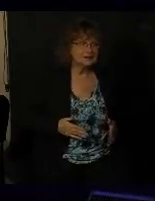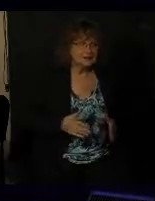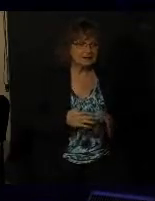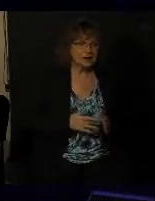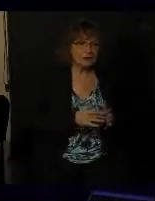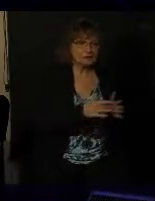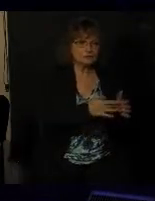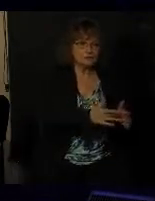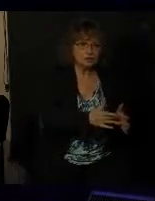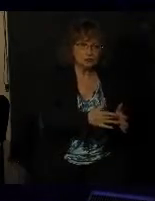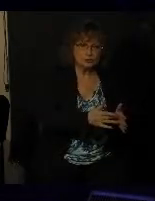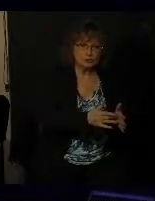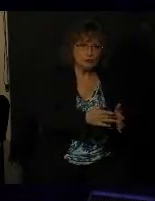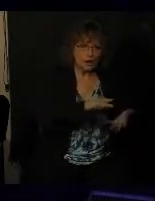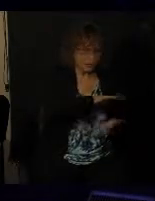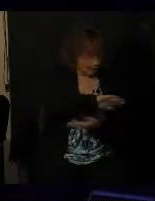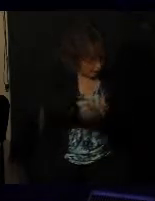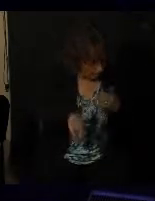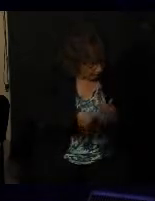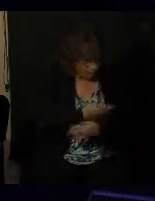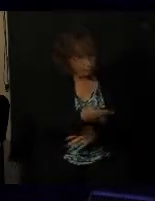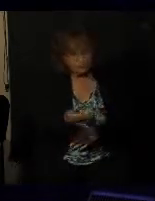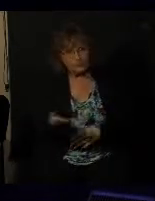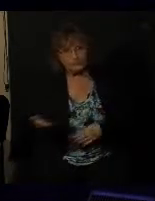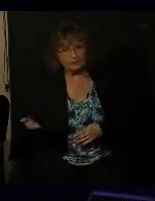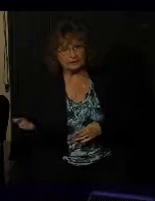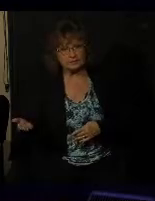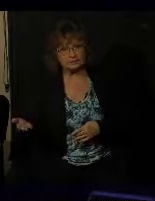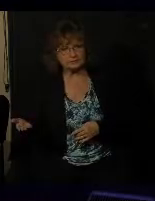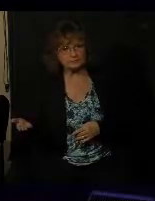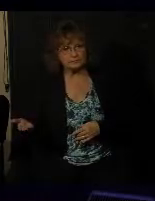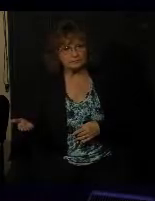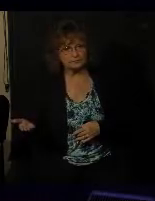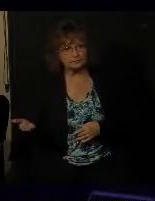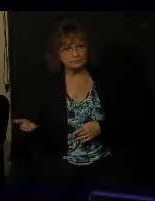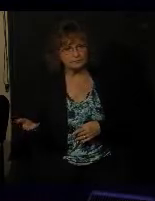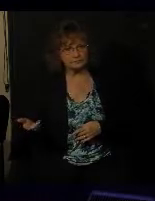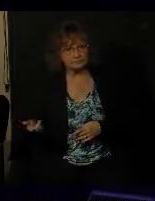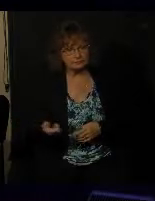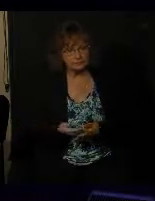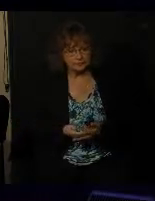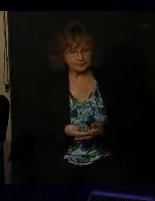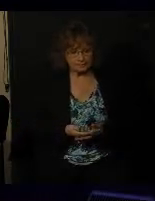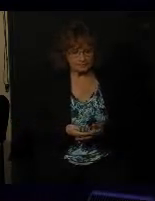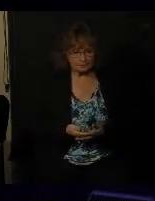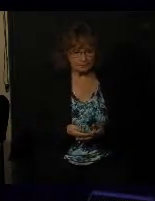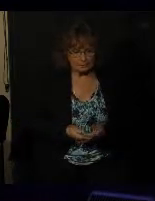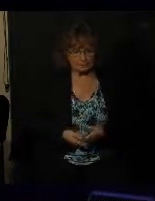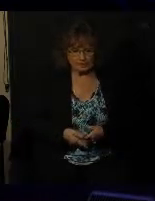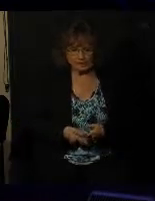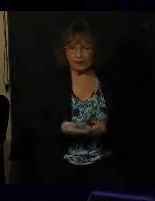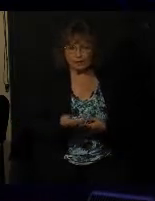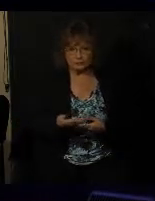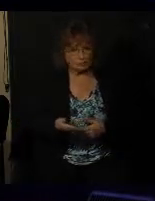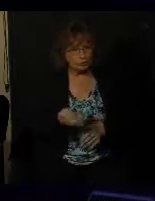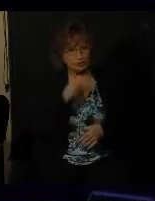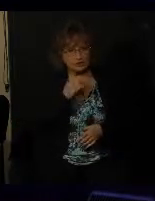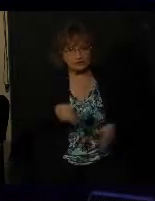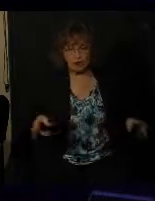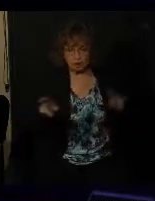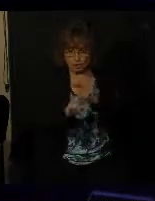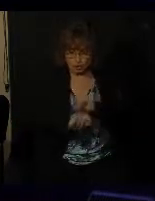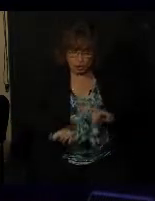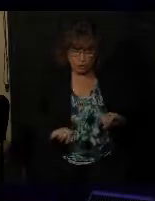The end of verse 14, "Surely God is in thee, and there is none else. There is no God." We're almost done.